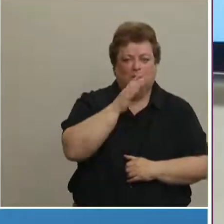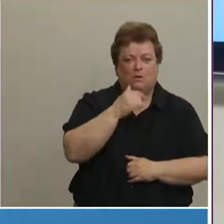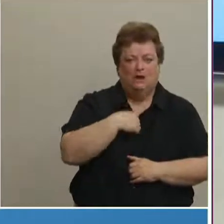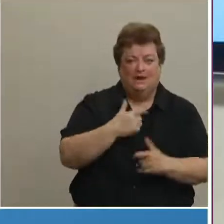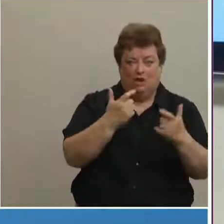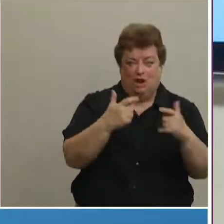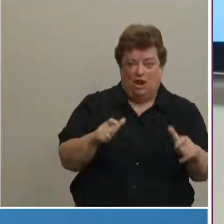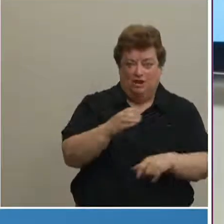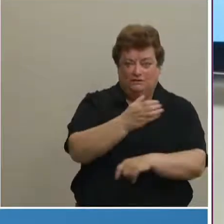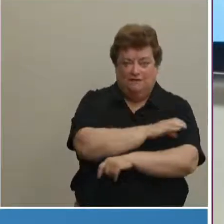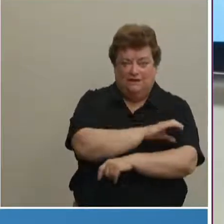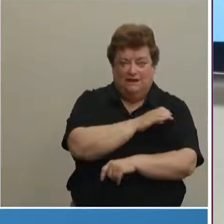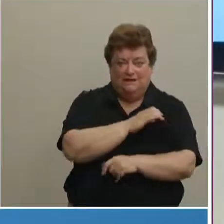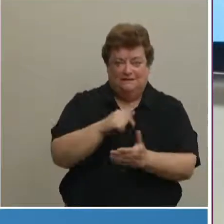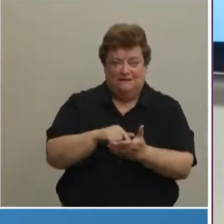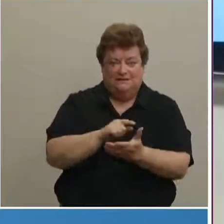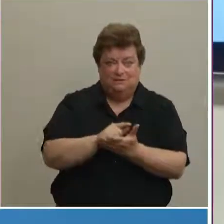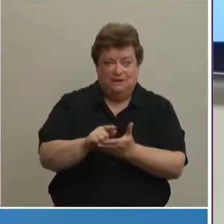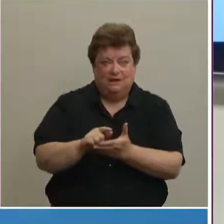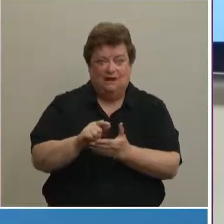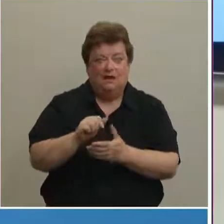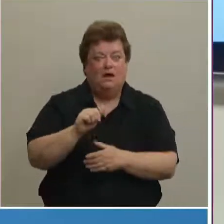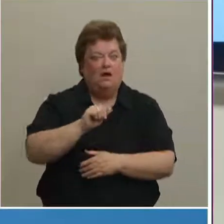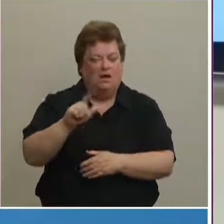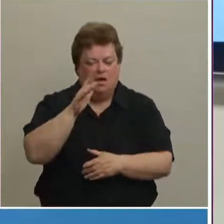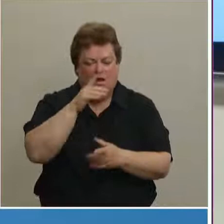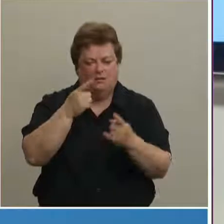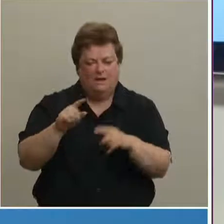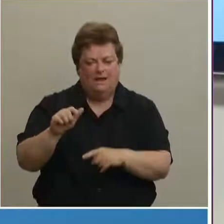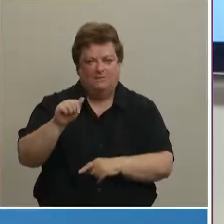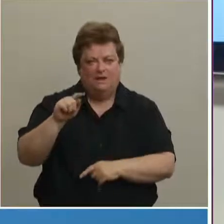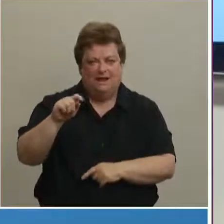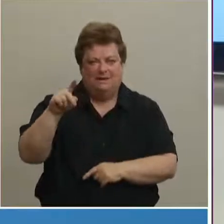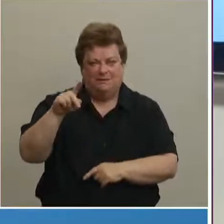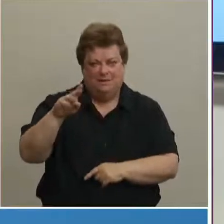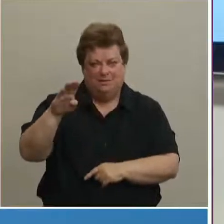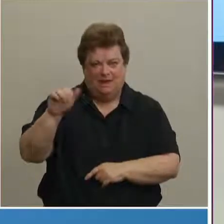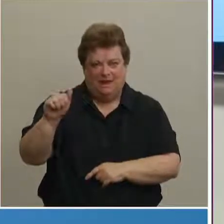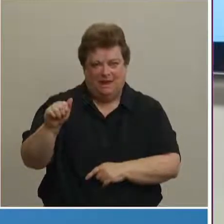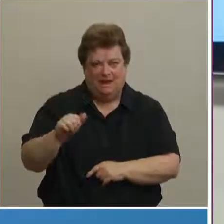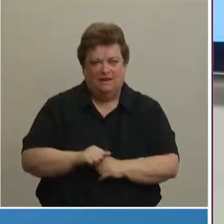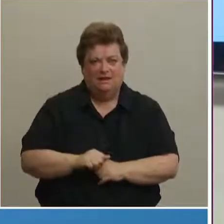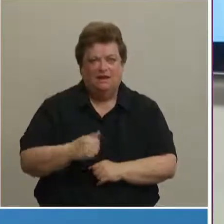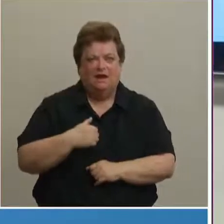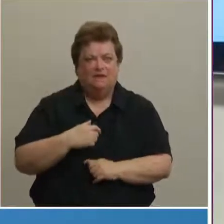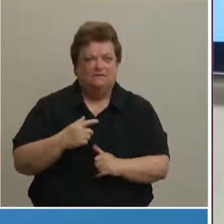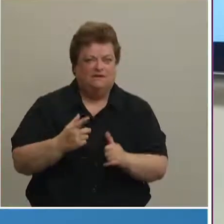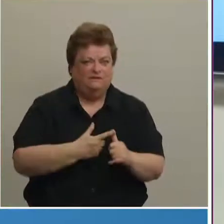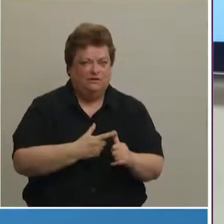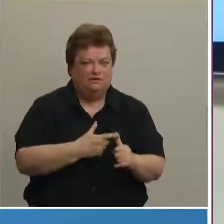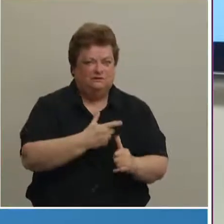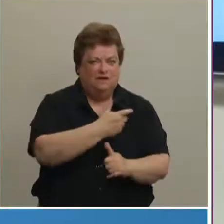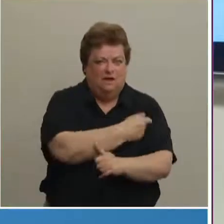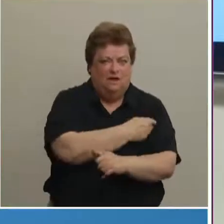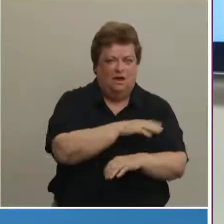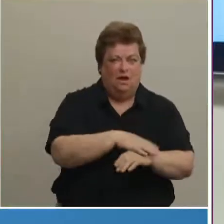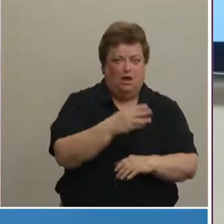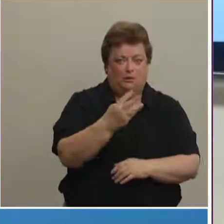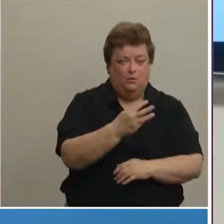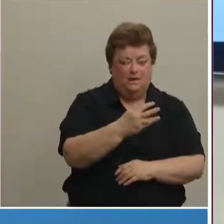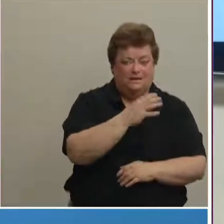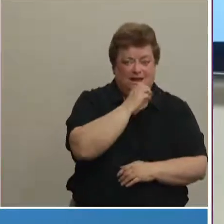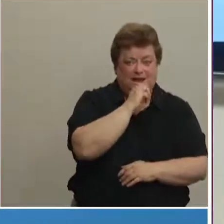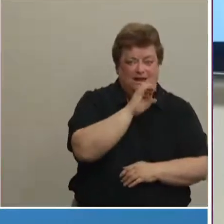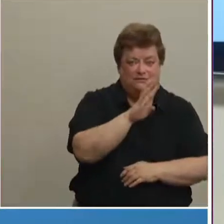several large-scale clinics this week, all at Pinnacle Bank Arena. We have a first dose clinic on Wednesday for people